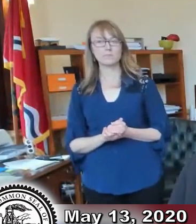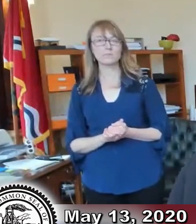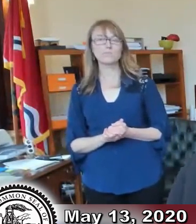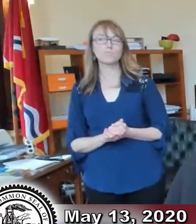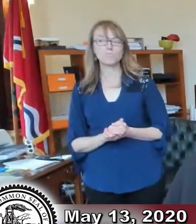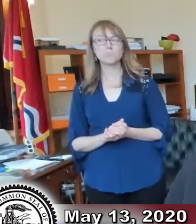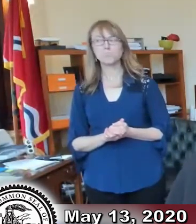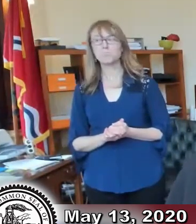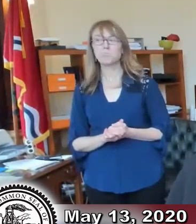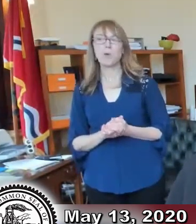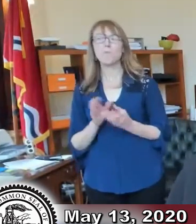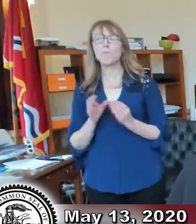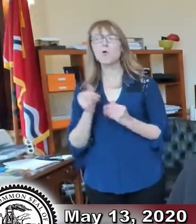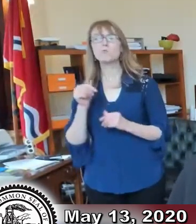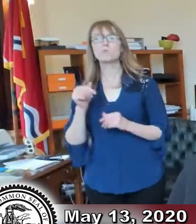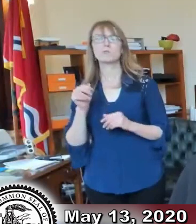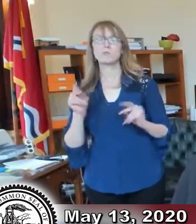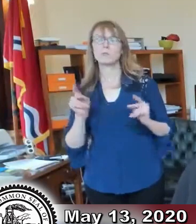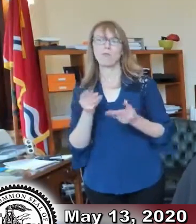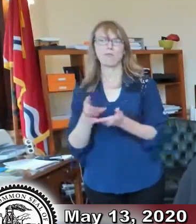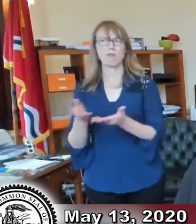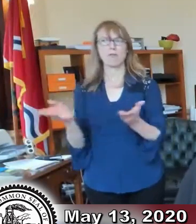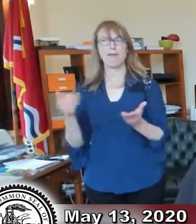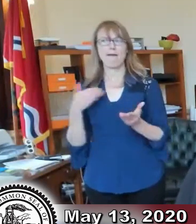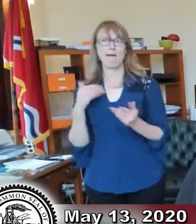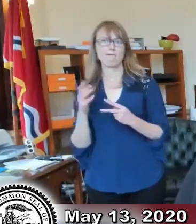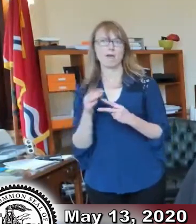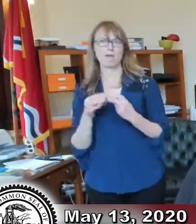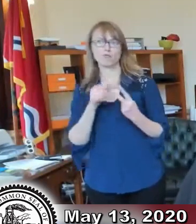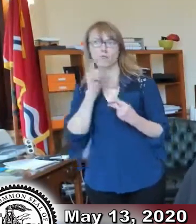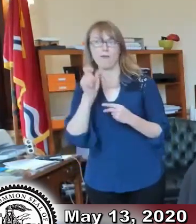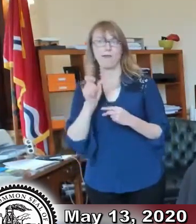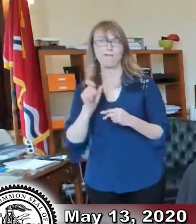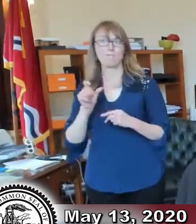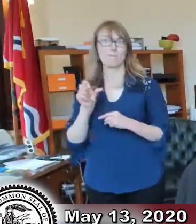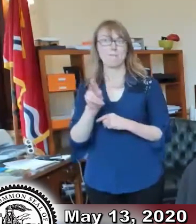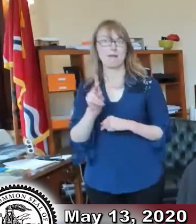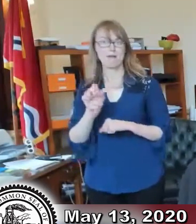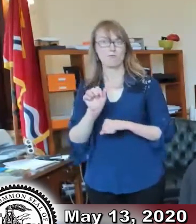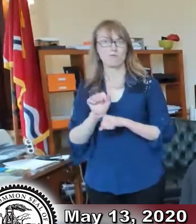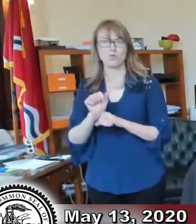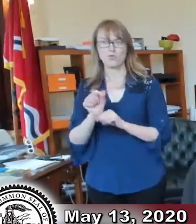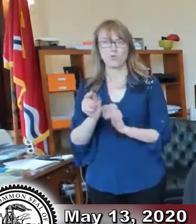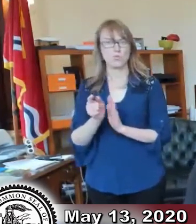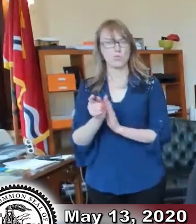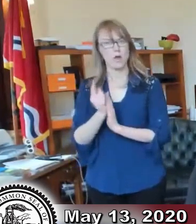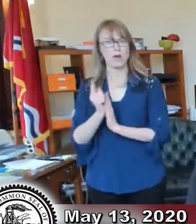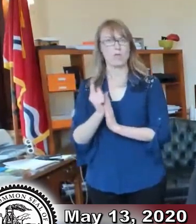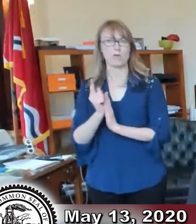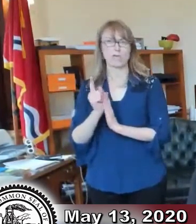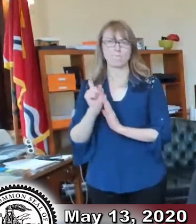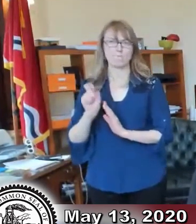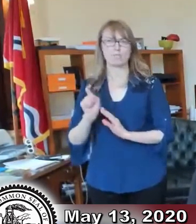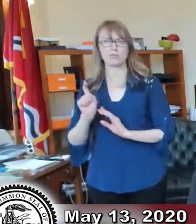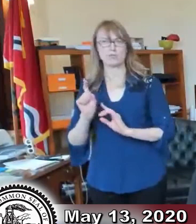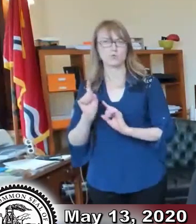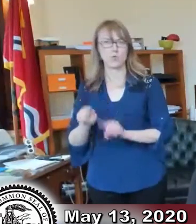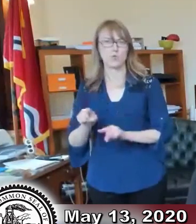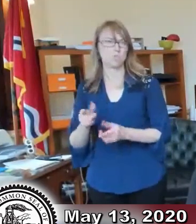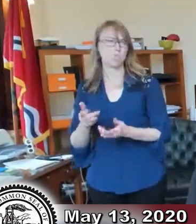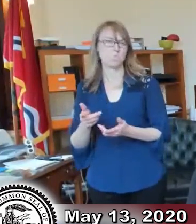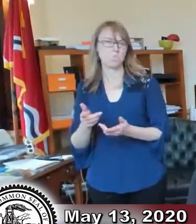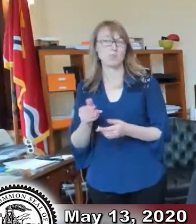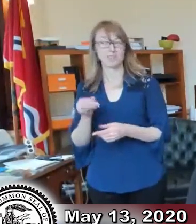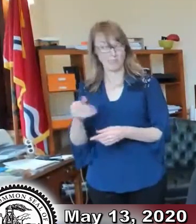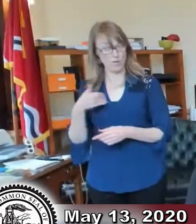you will not have to go back to work, at least immediately, if there's a good reason that you don't want to go